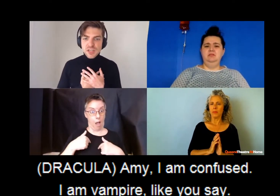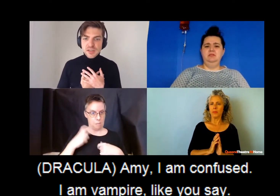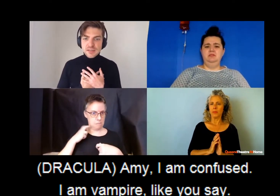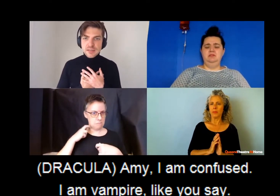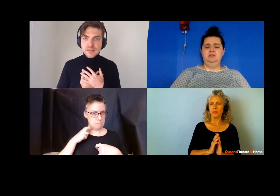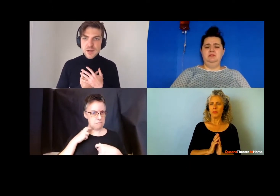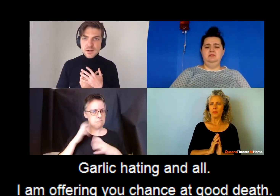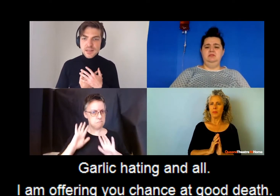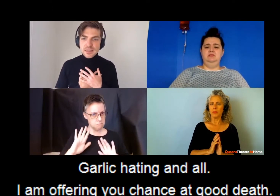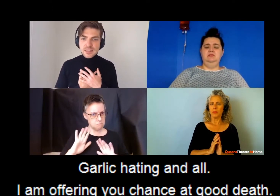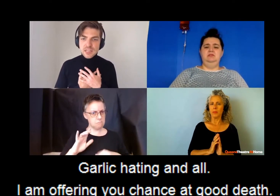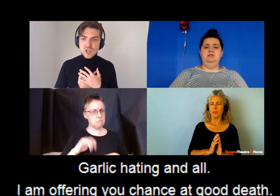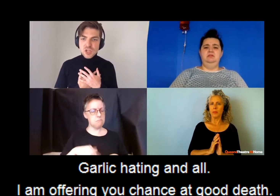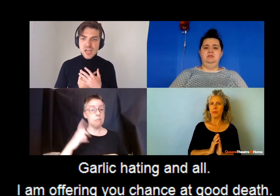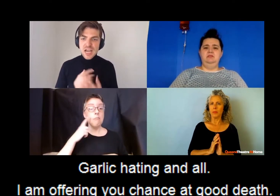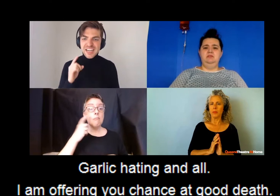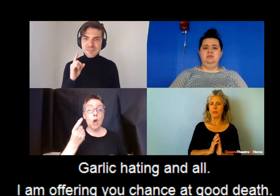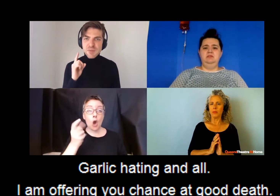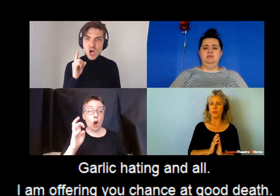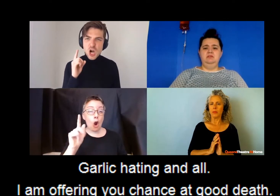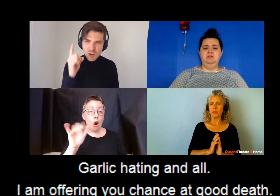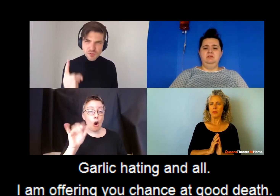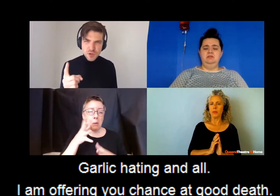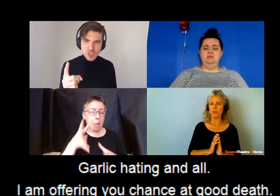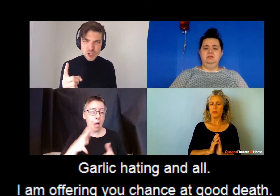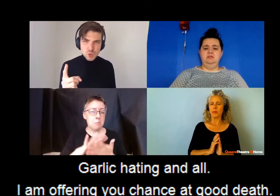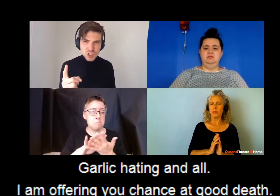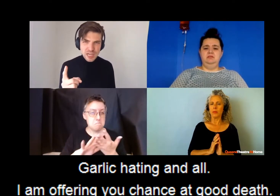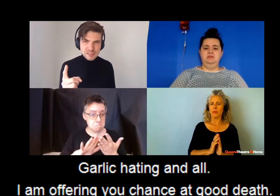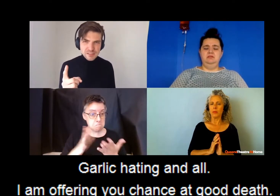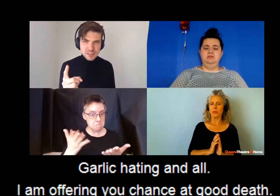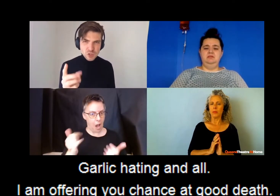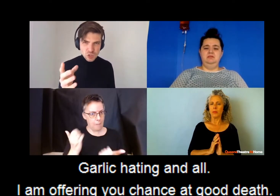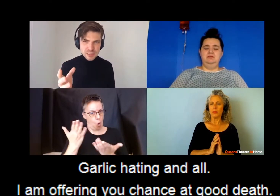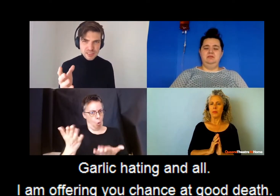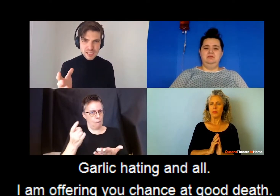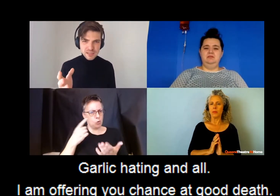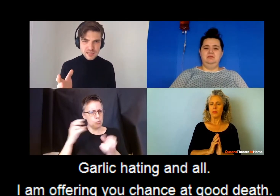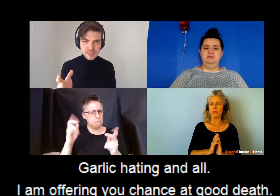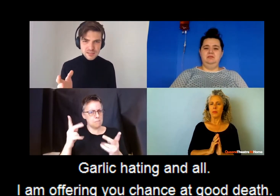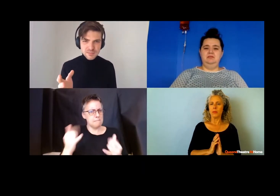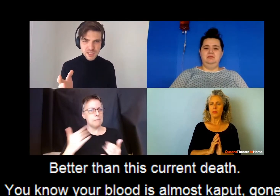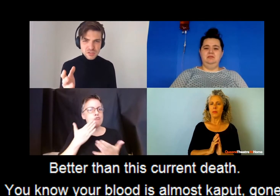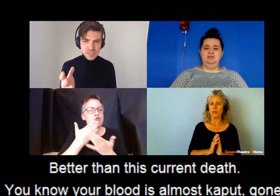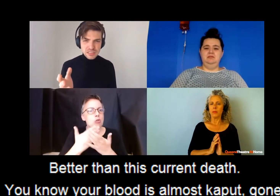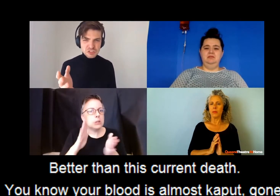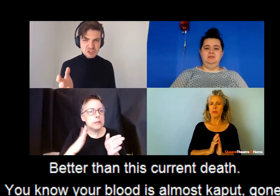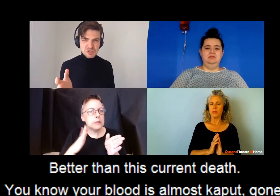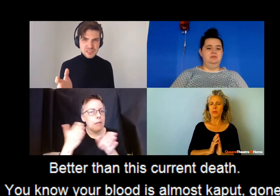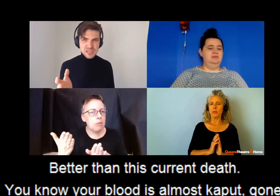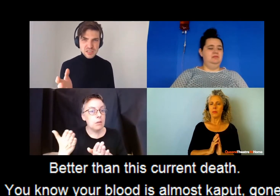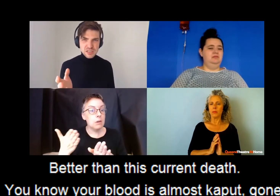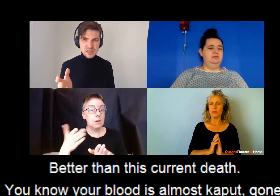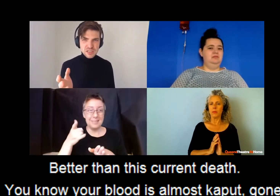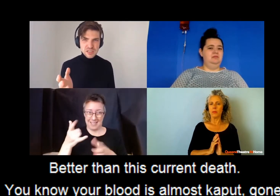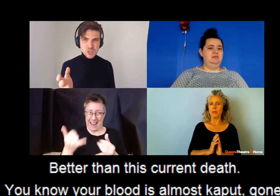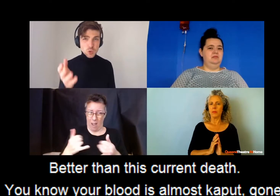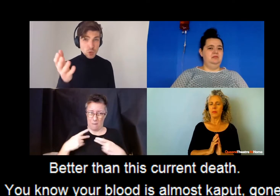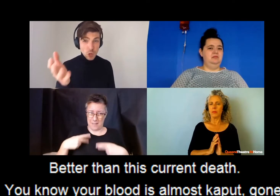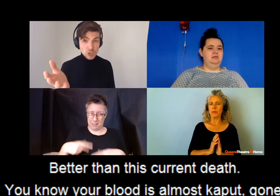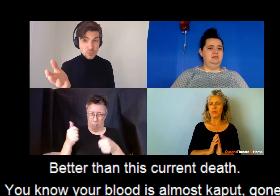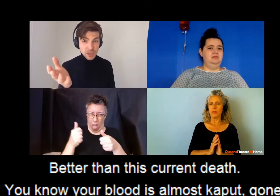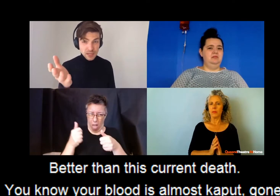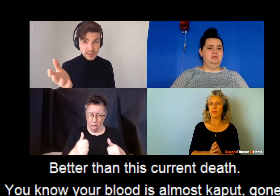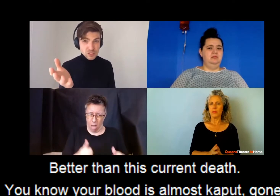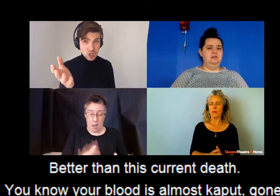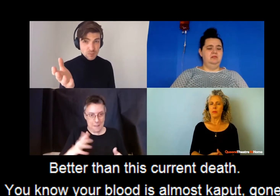you say. Garlic hating and all. I am offering you shots at good death. Better than this current death. You